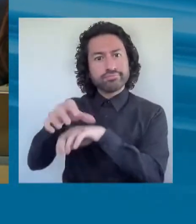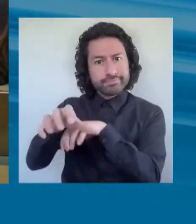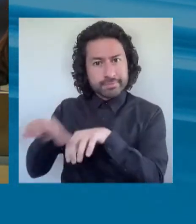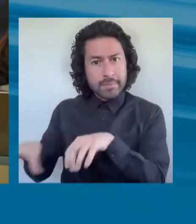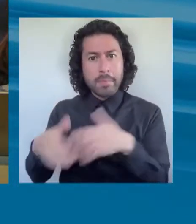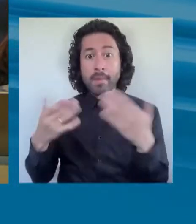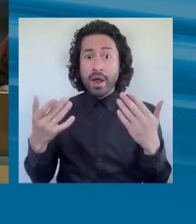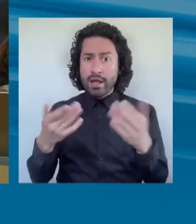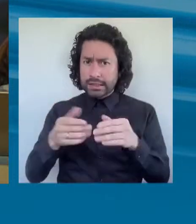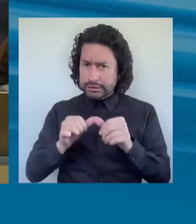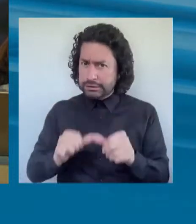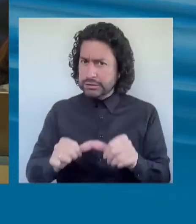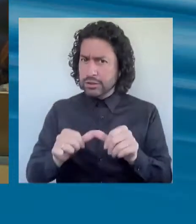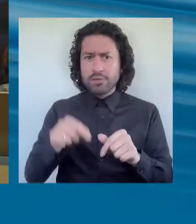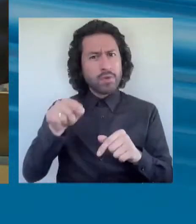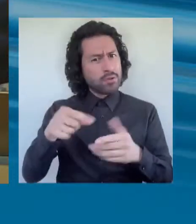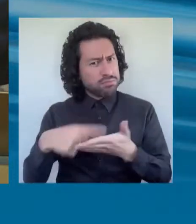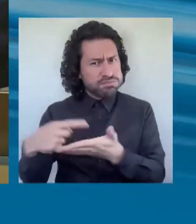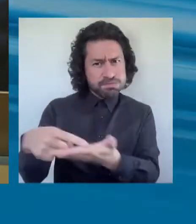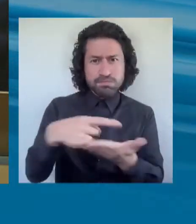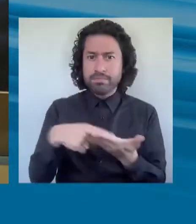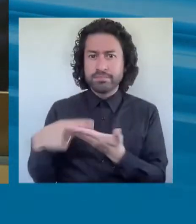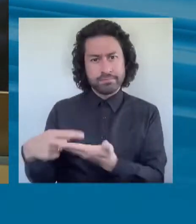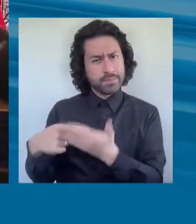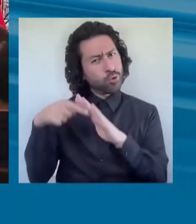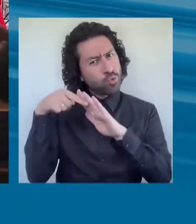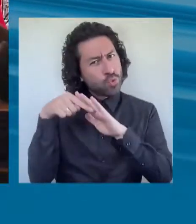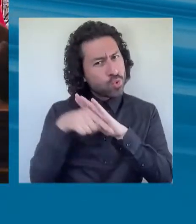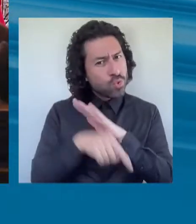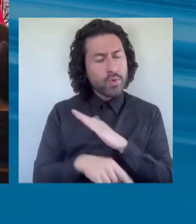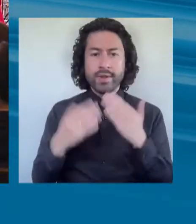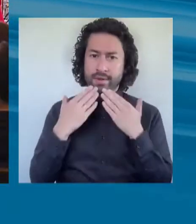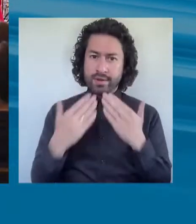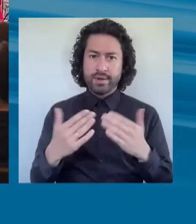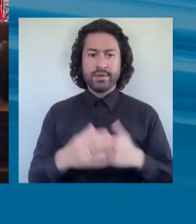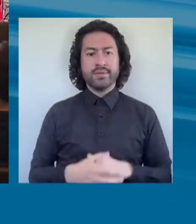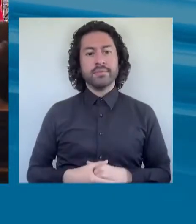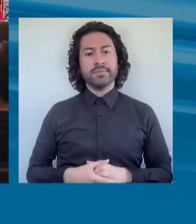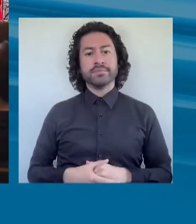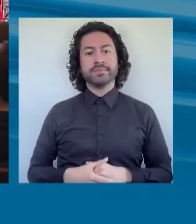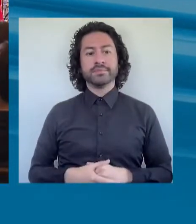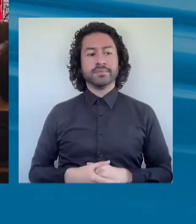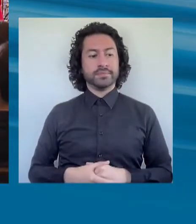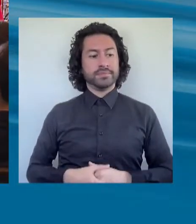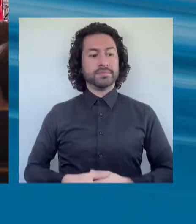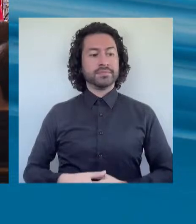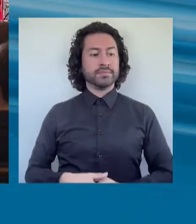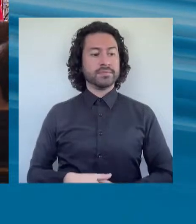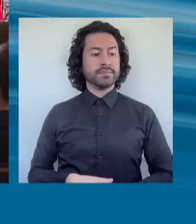subsidiary agencies and keep deepening on this discussion. Thank you very much.